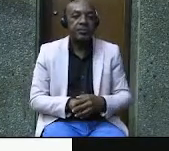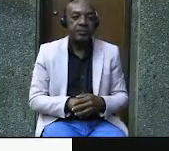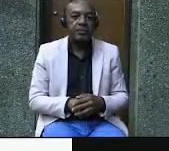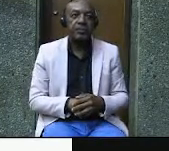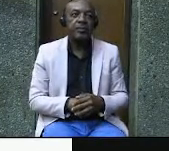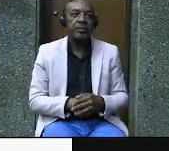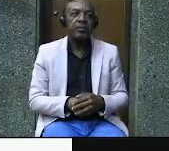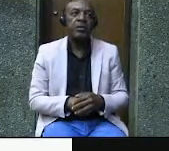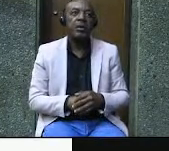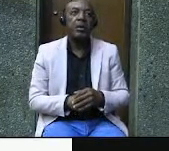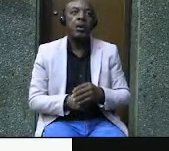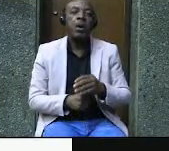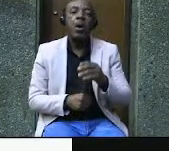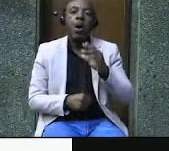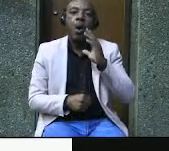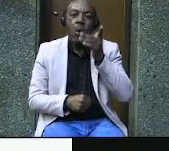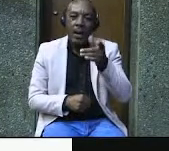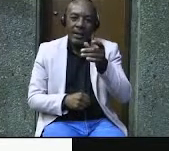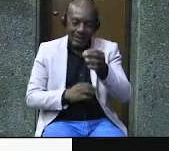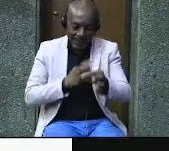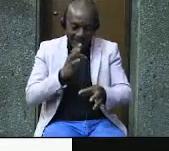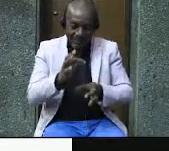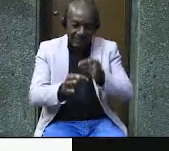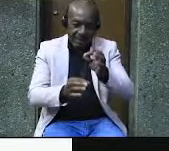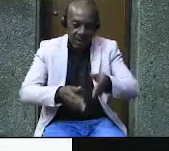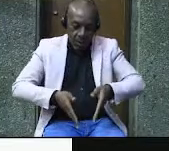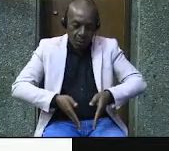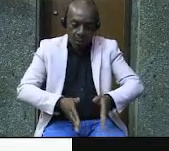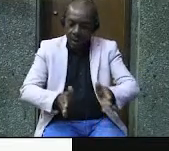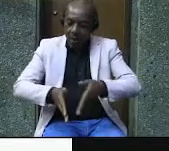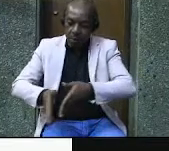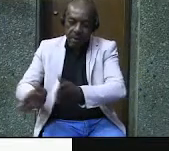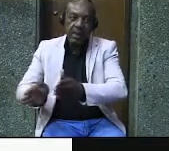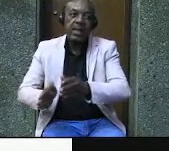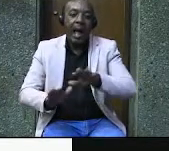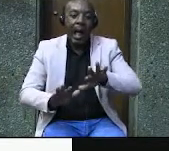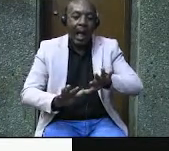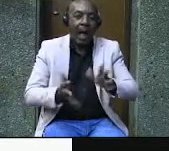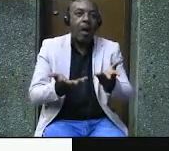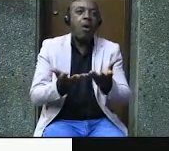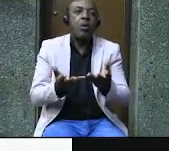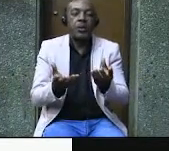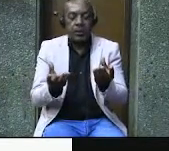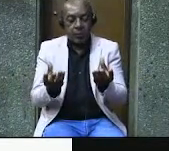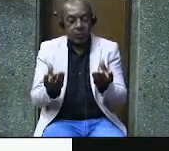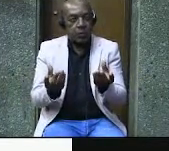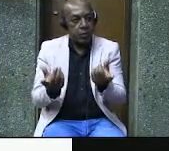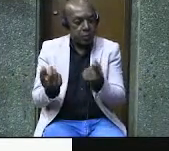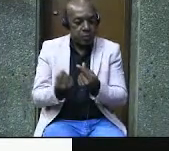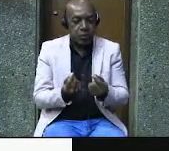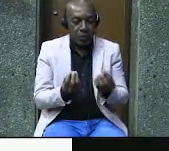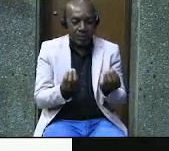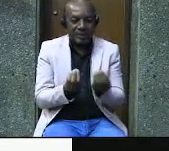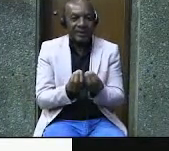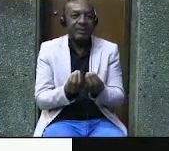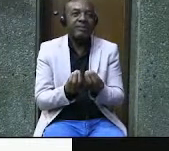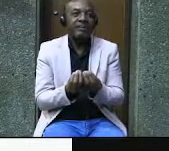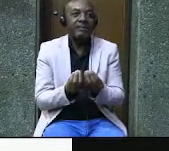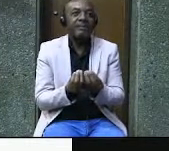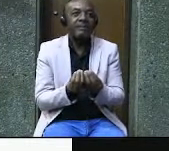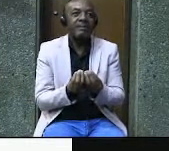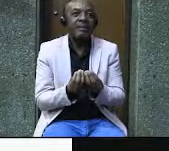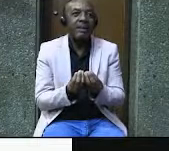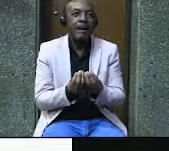procedural and substantive issues that must be in line with the Constitution. In other